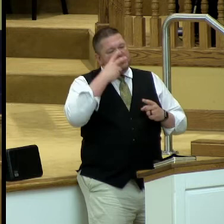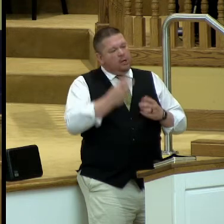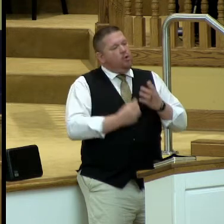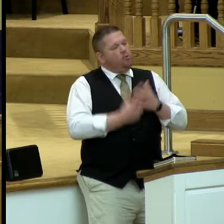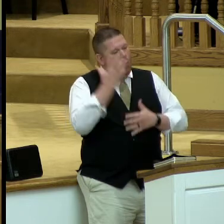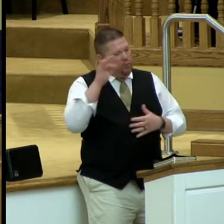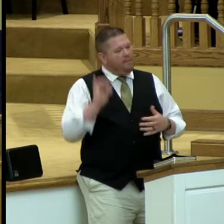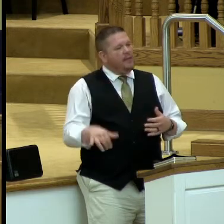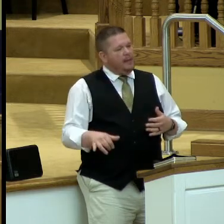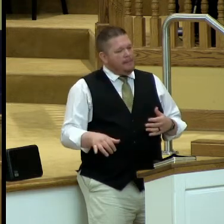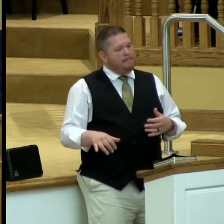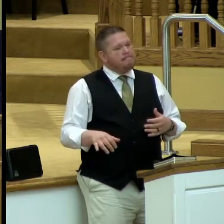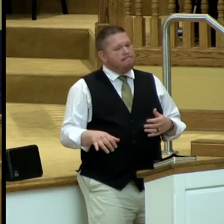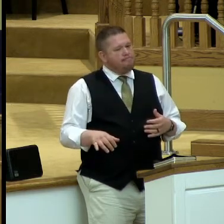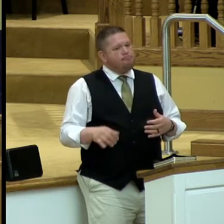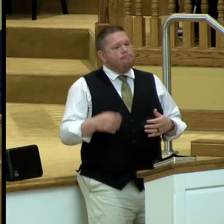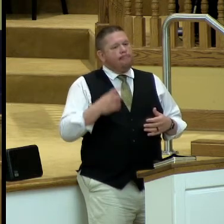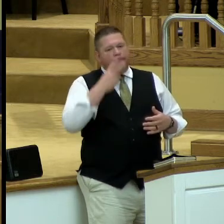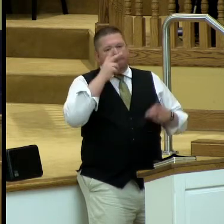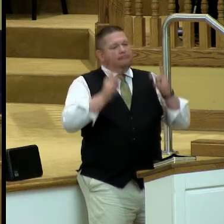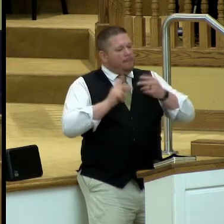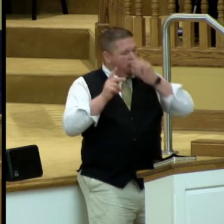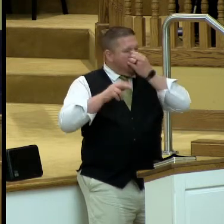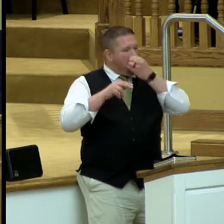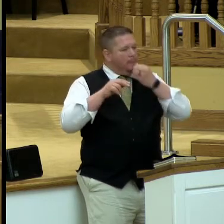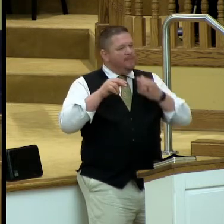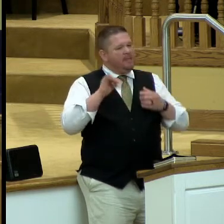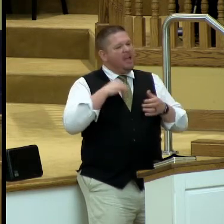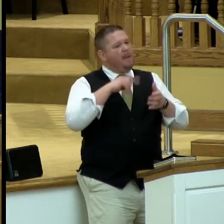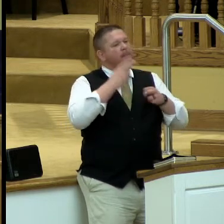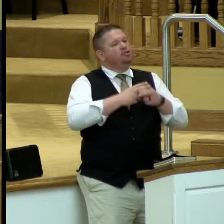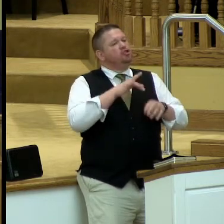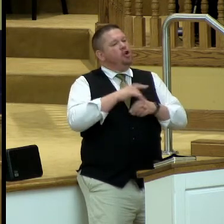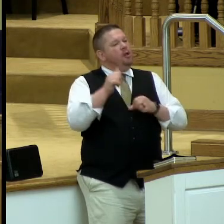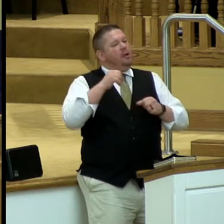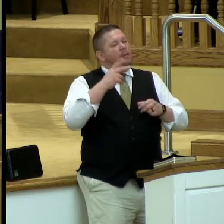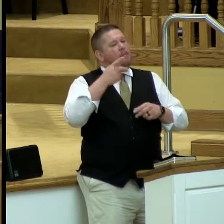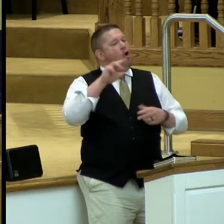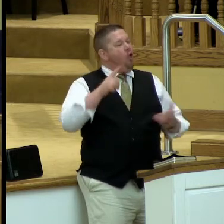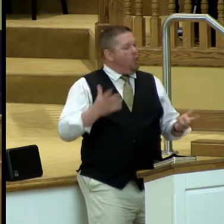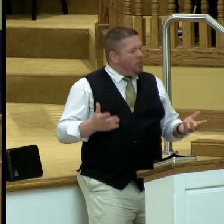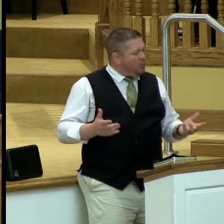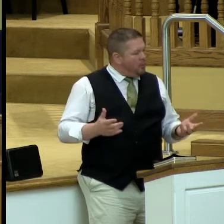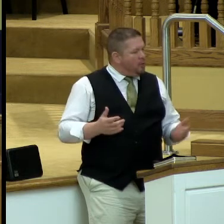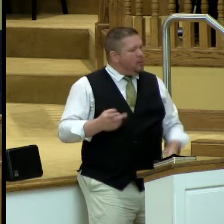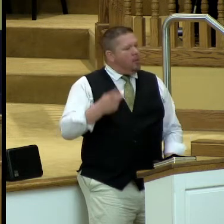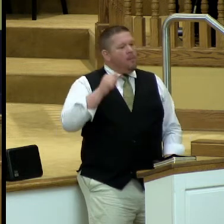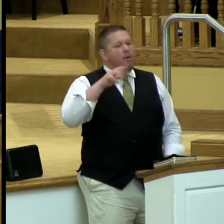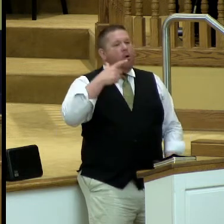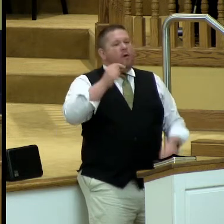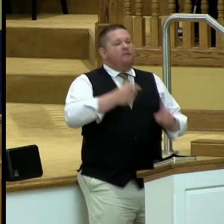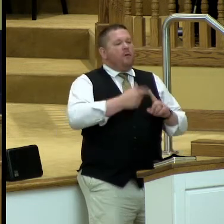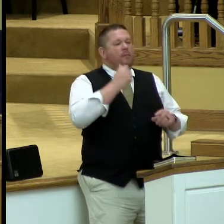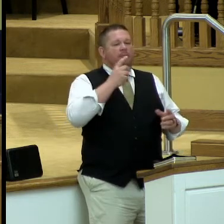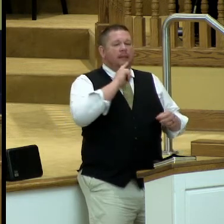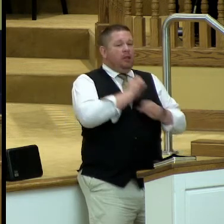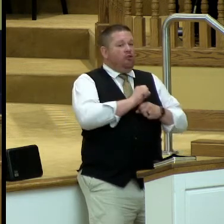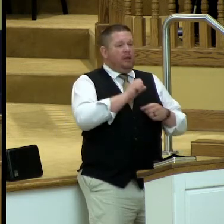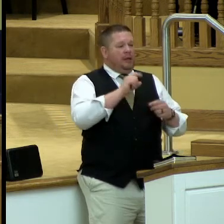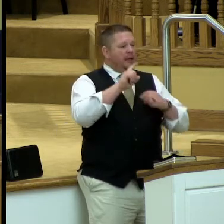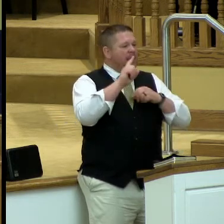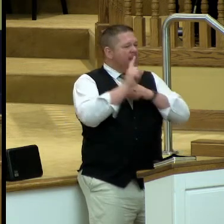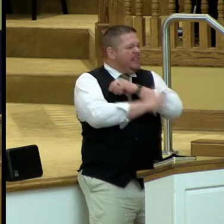the growth of it. We get to see people, like I've mentioned earlier, we get to see Paul. Paul went from